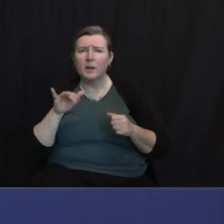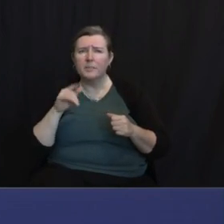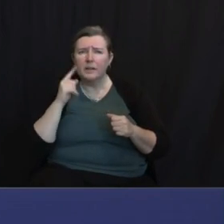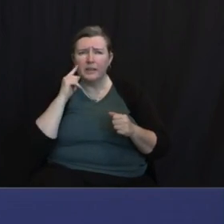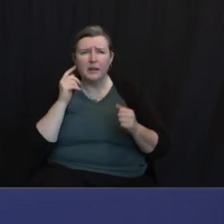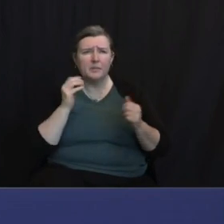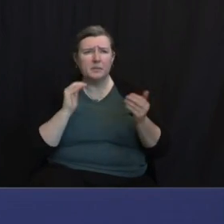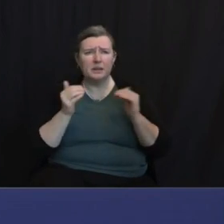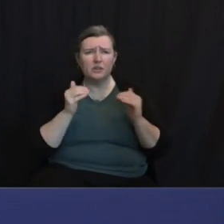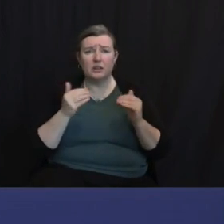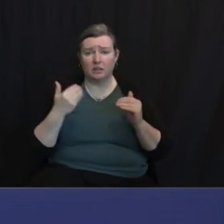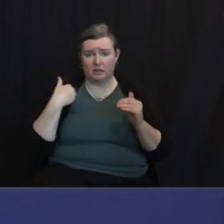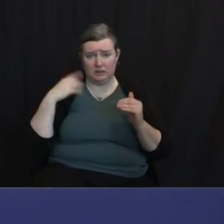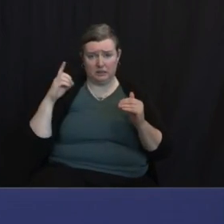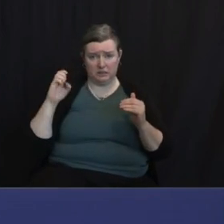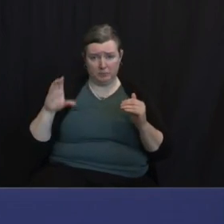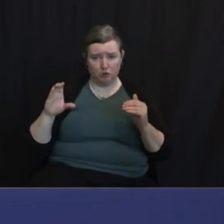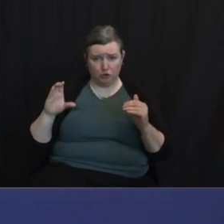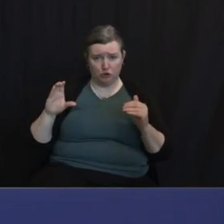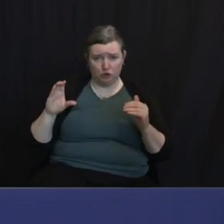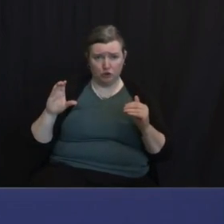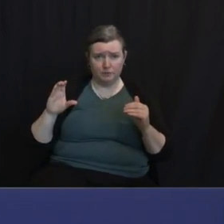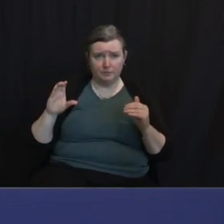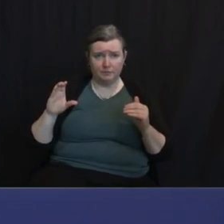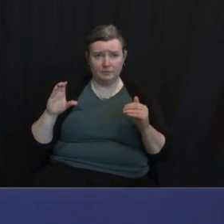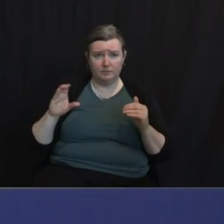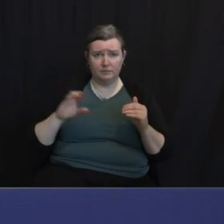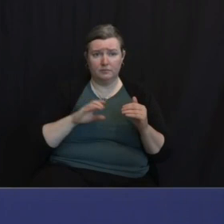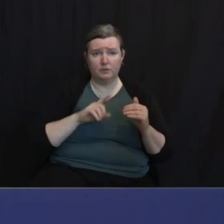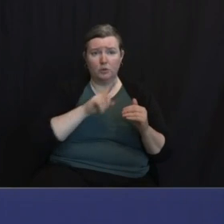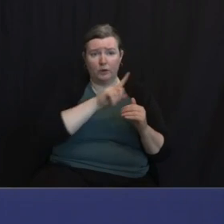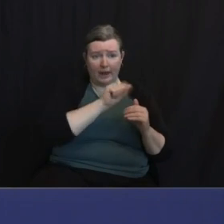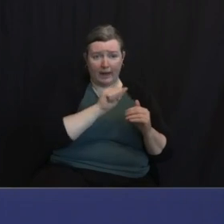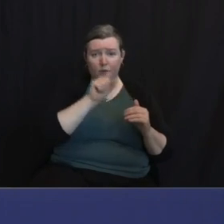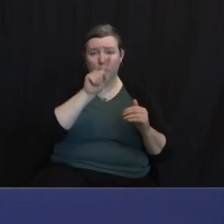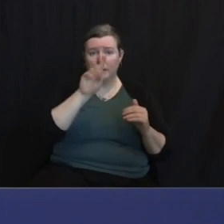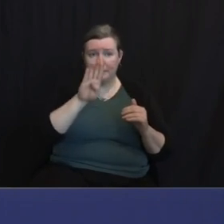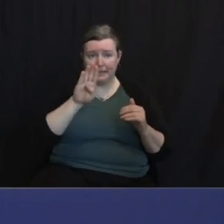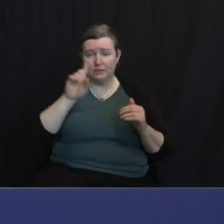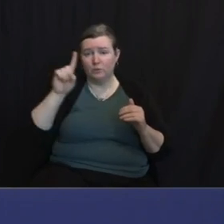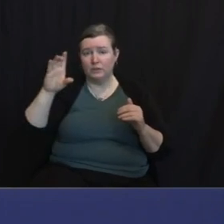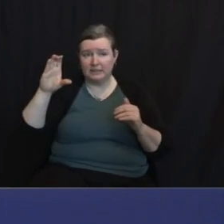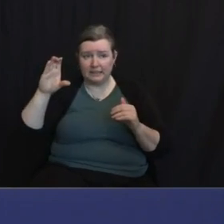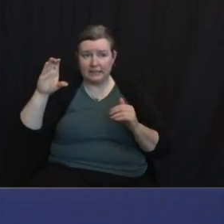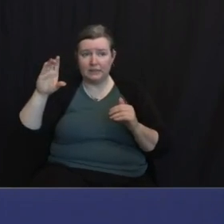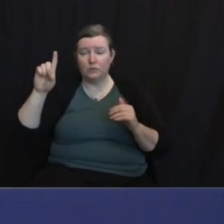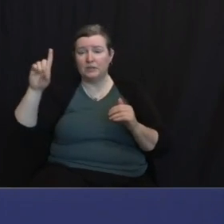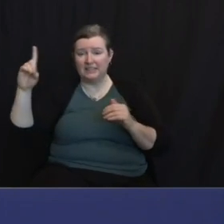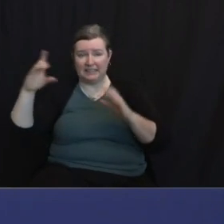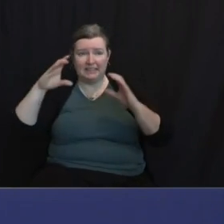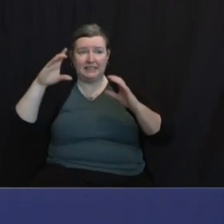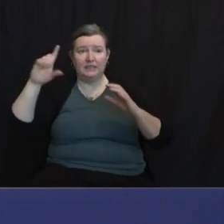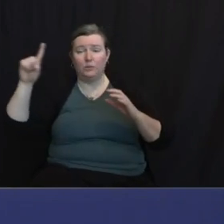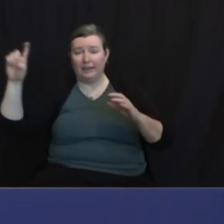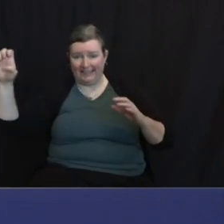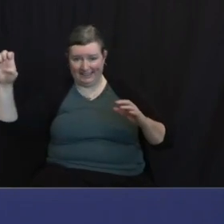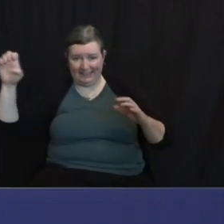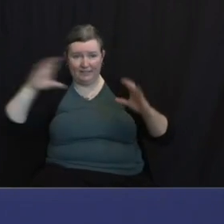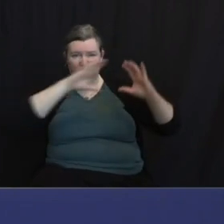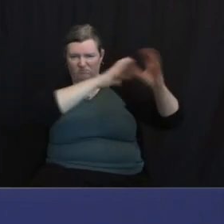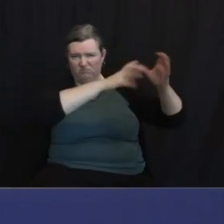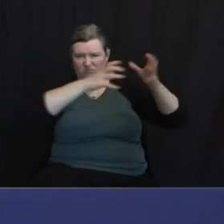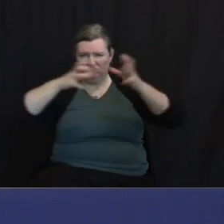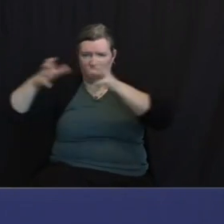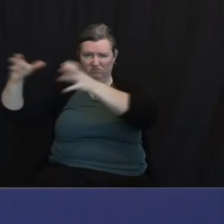December, as I recall, was the 1A, 1B, 1C, 1D, 1E groups that board a plane. We can't afford to wait till the